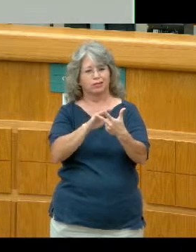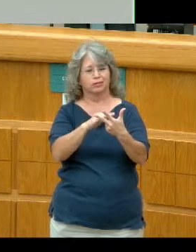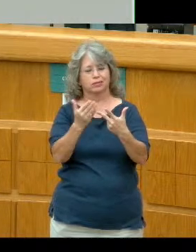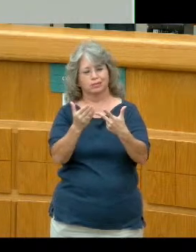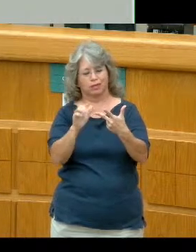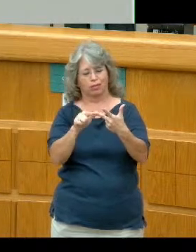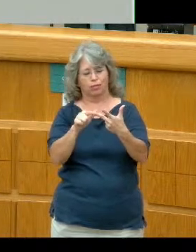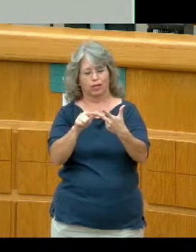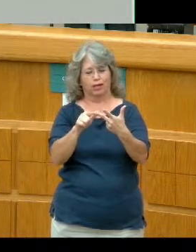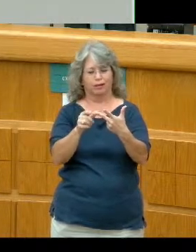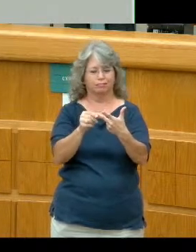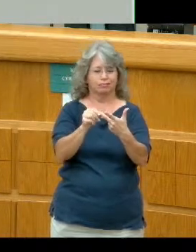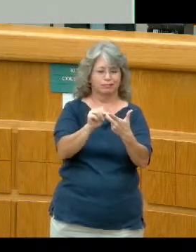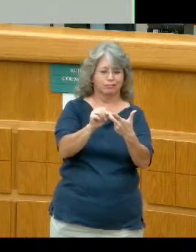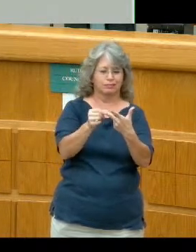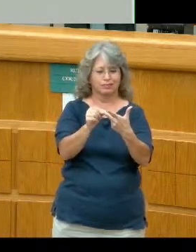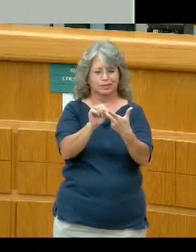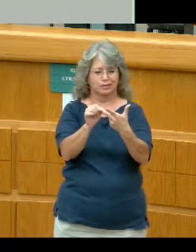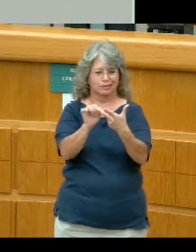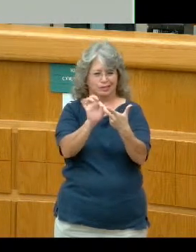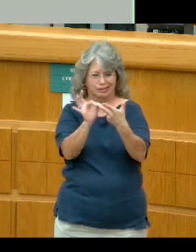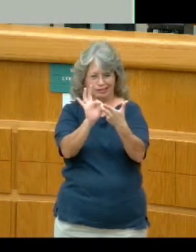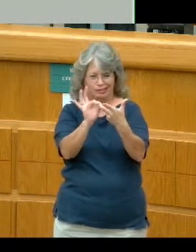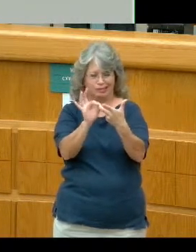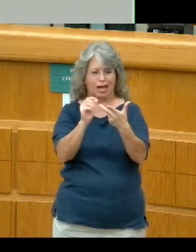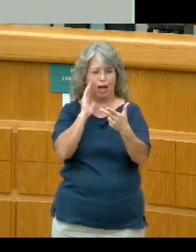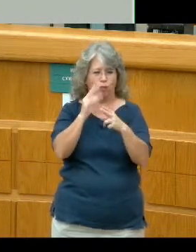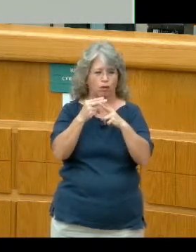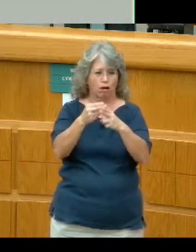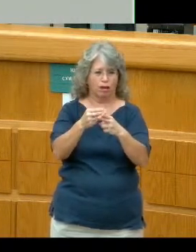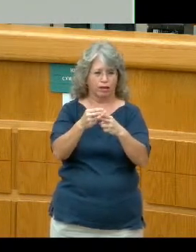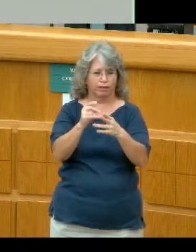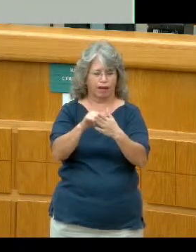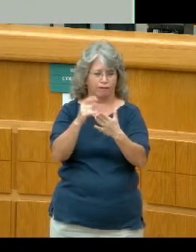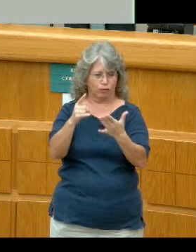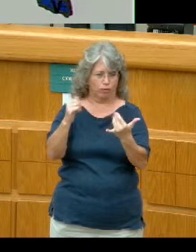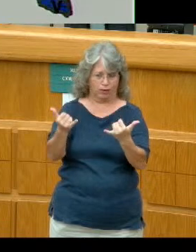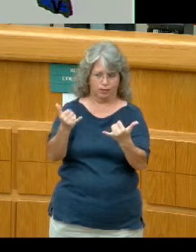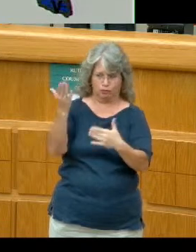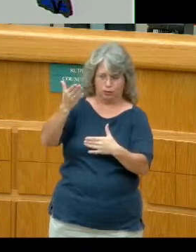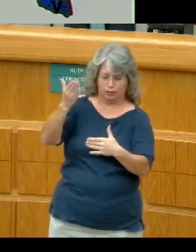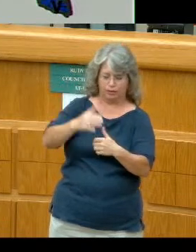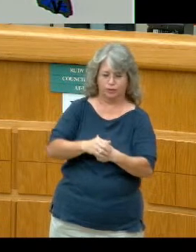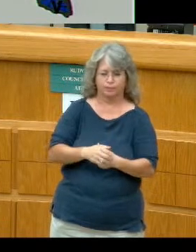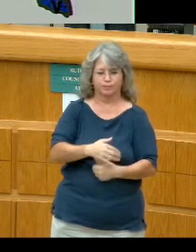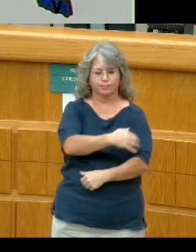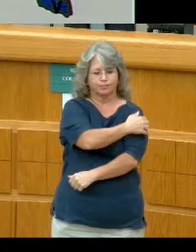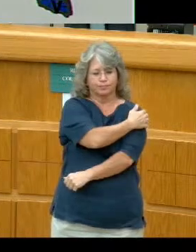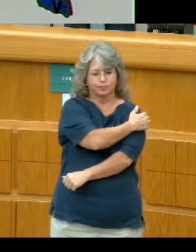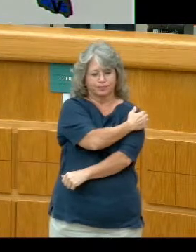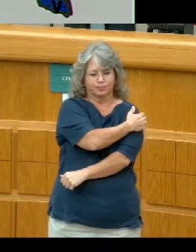something thereabouts. I don't know if that's exactly what they're calling it, but that's what I'm gonna call it for the sake of the presentation.